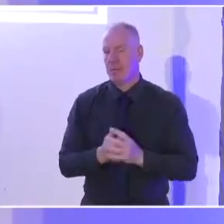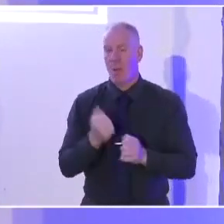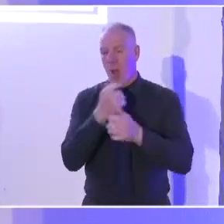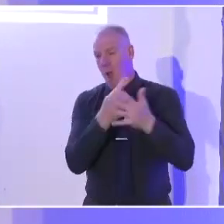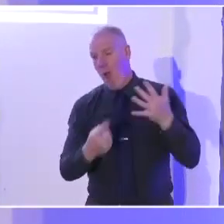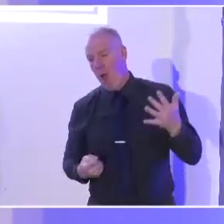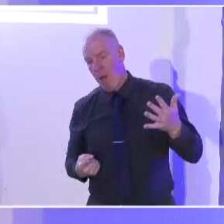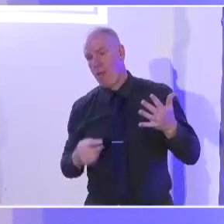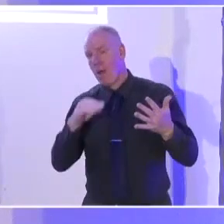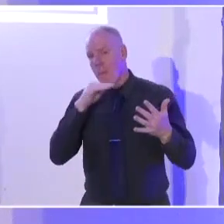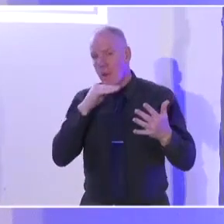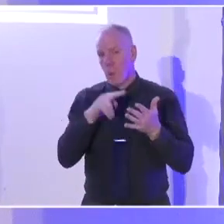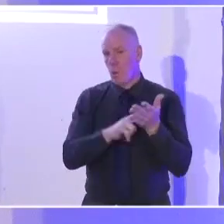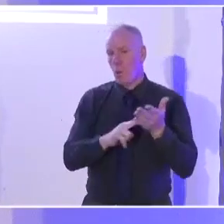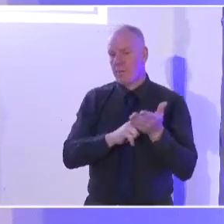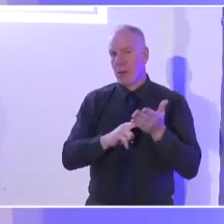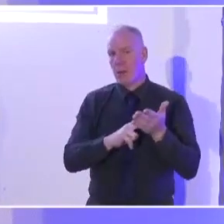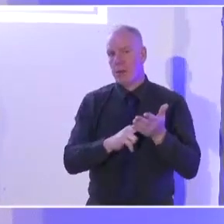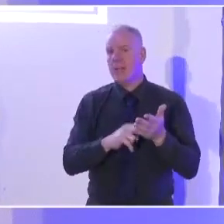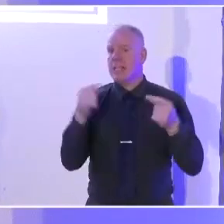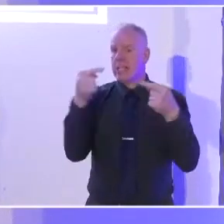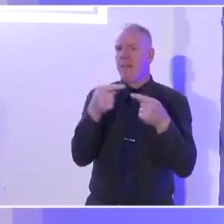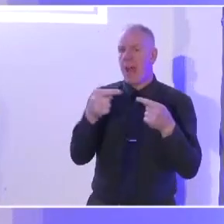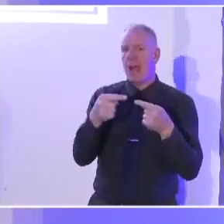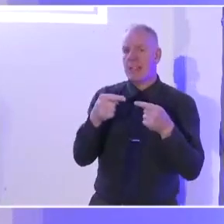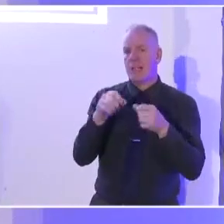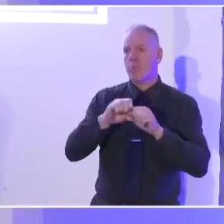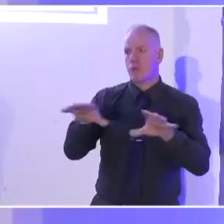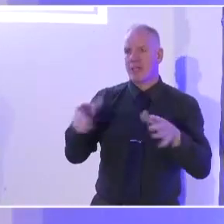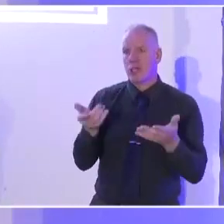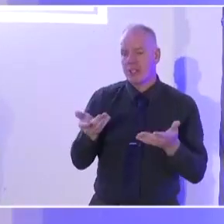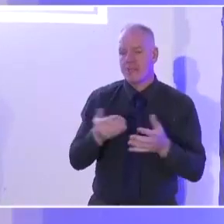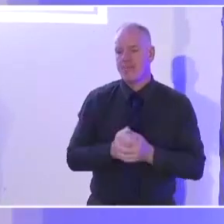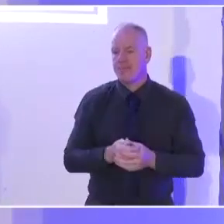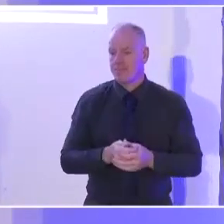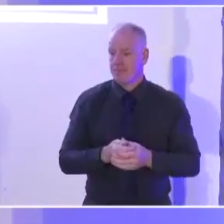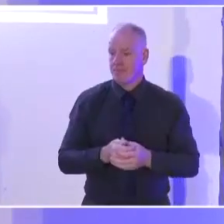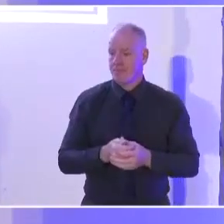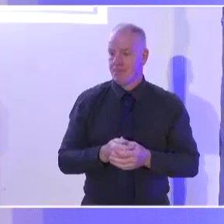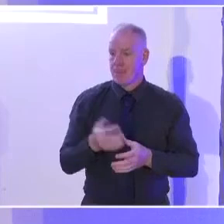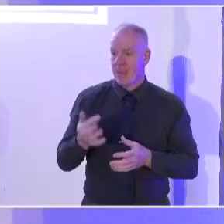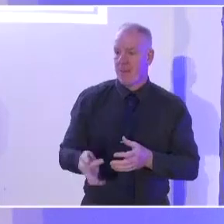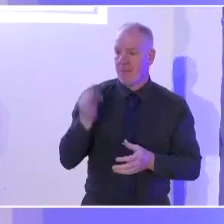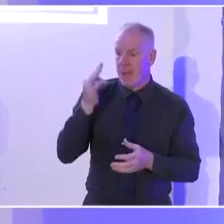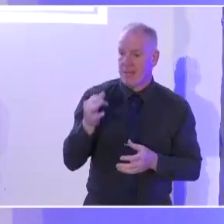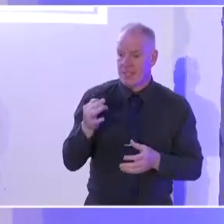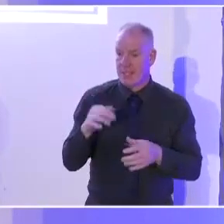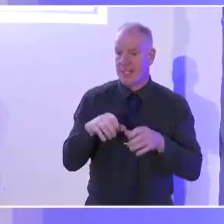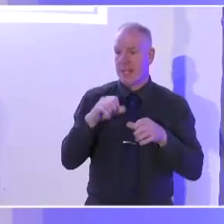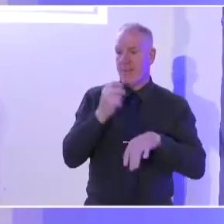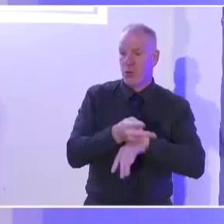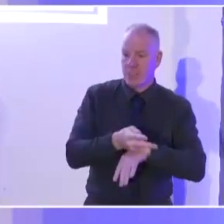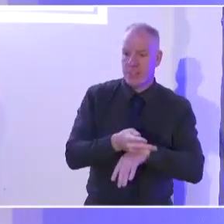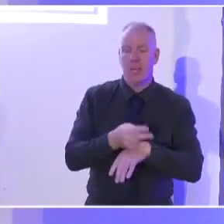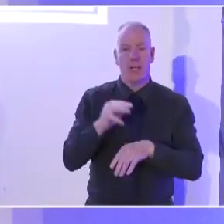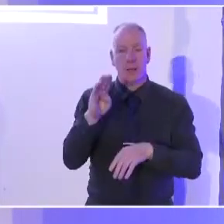those steps were very useful in trying in defending that particular inquiry. Where there is a finding of an infringement, as Brian